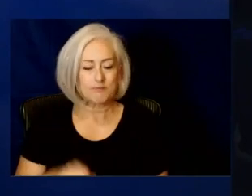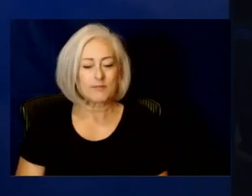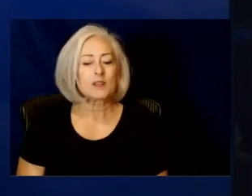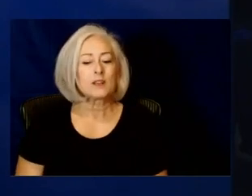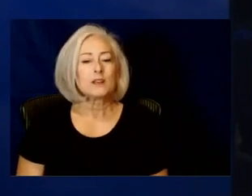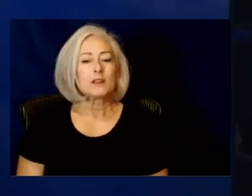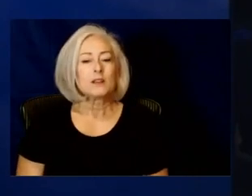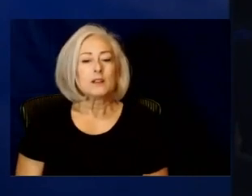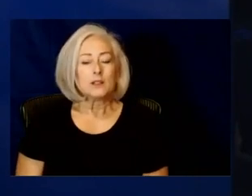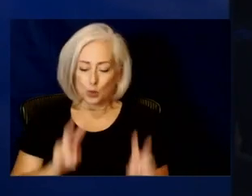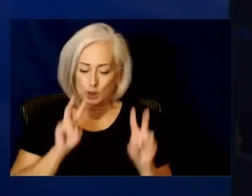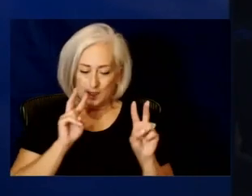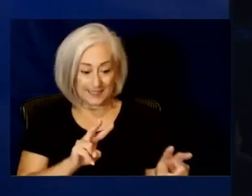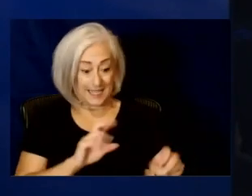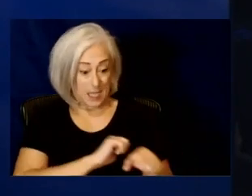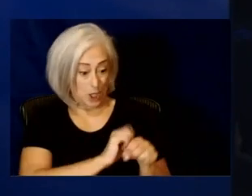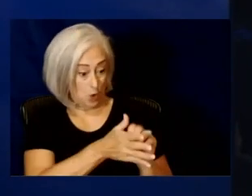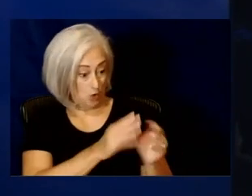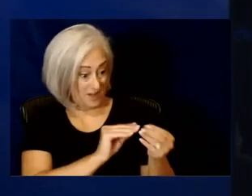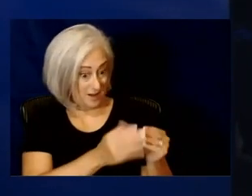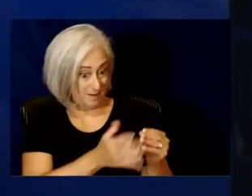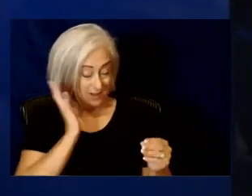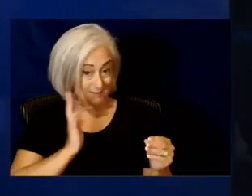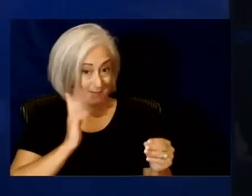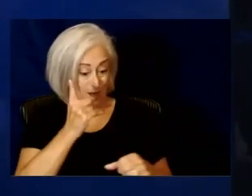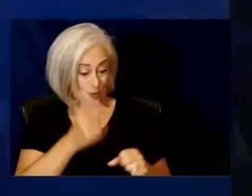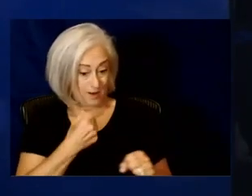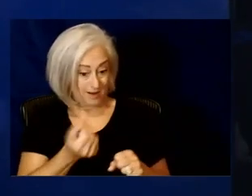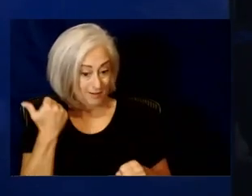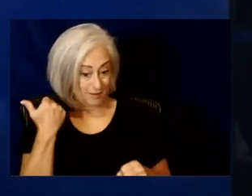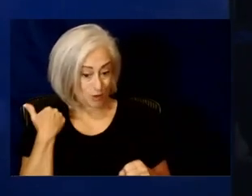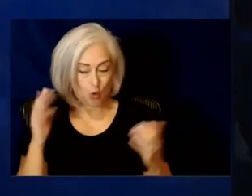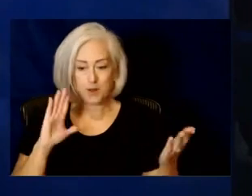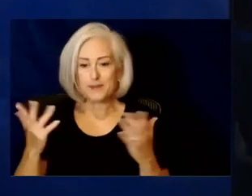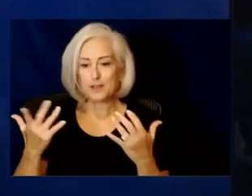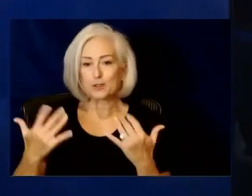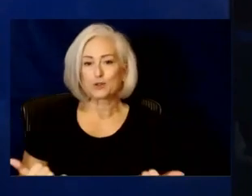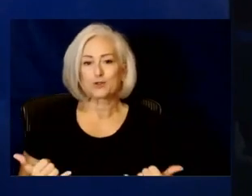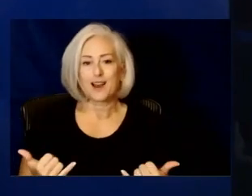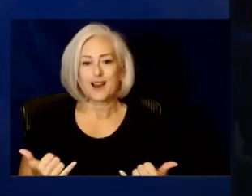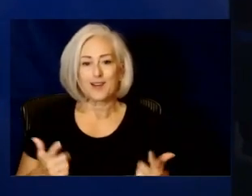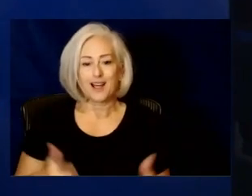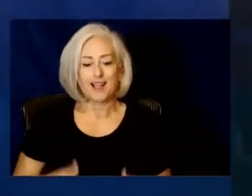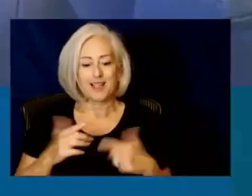now. Will you see back live on Wednesday at 8? And remember, be a hero.